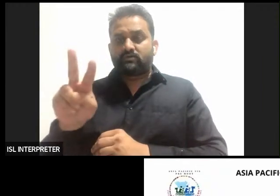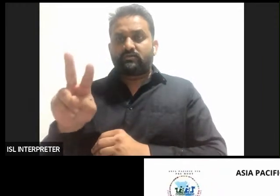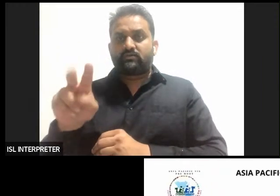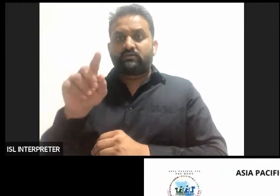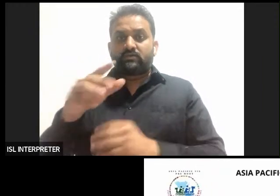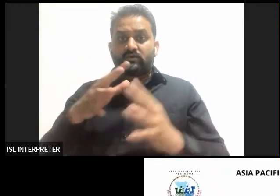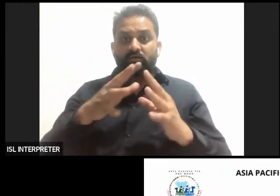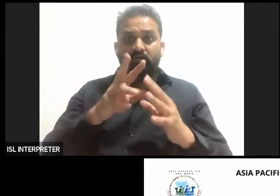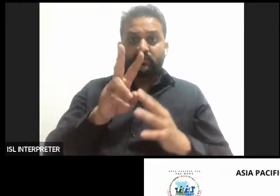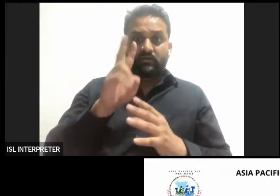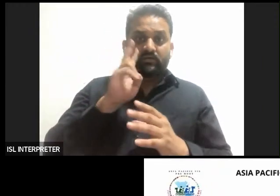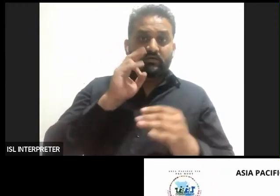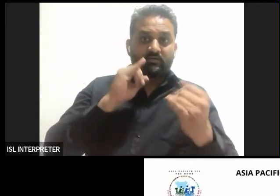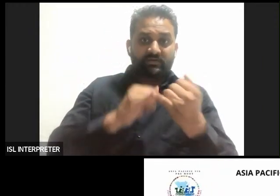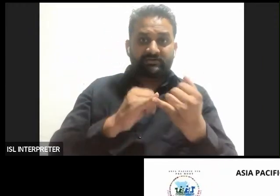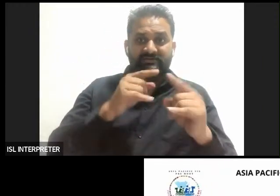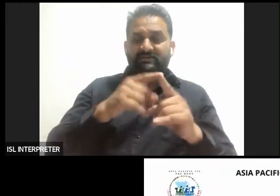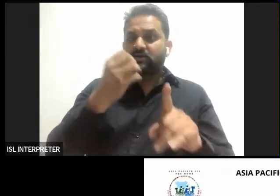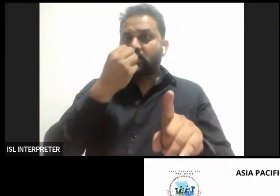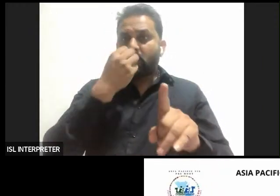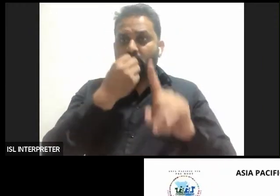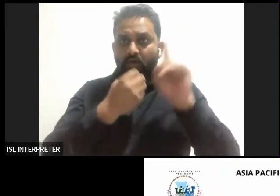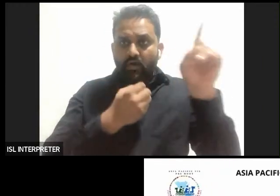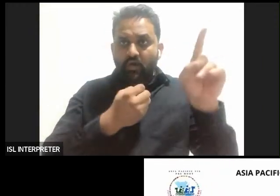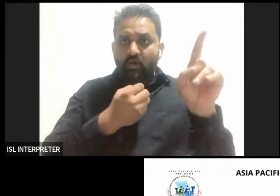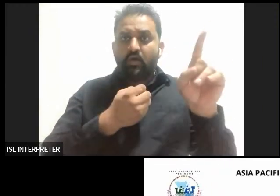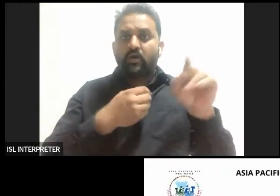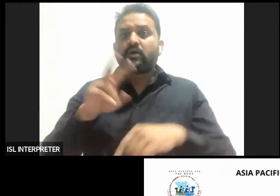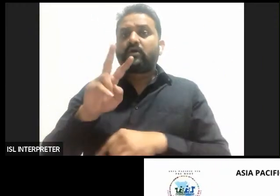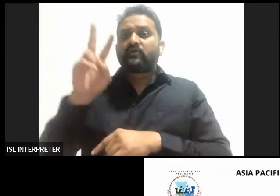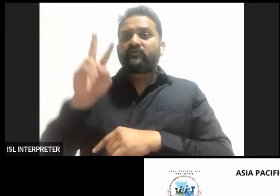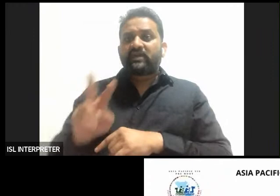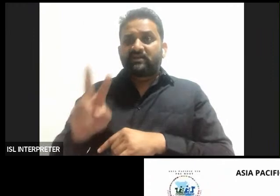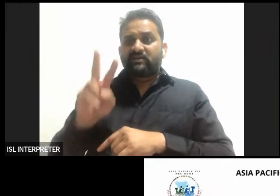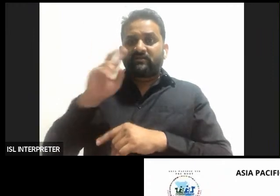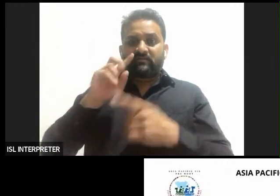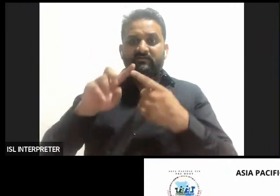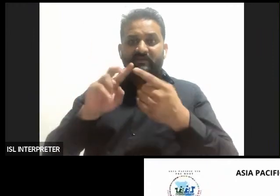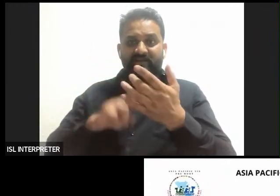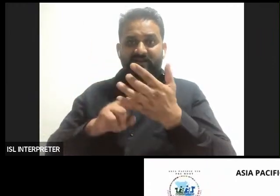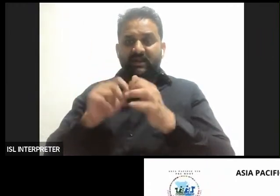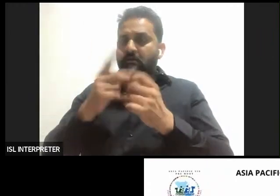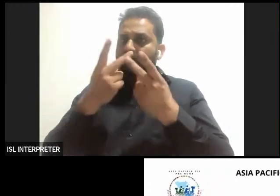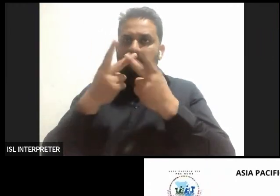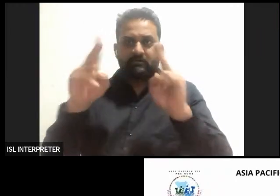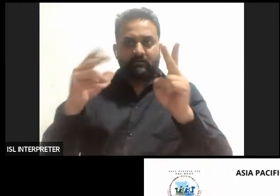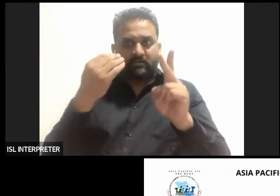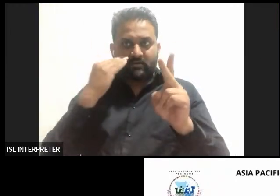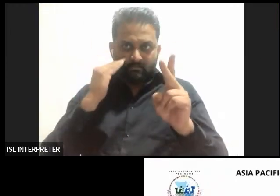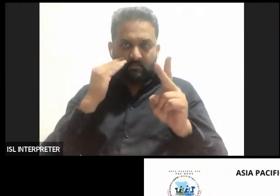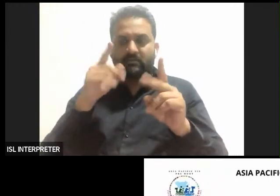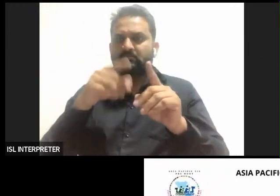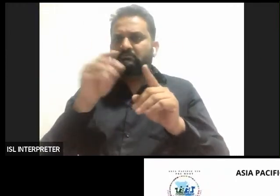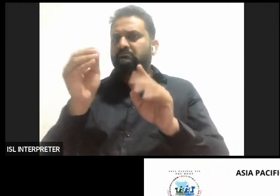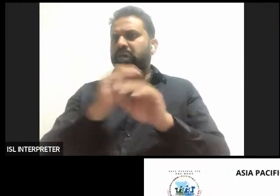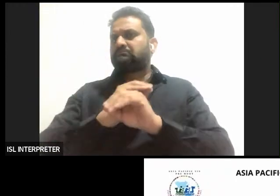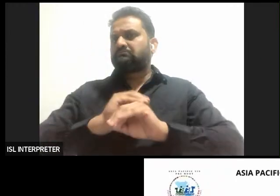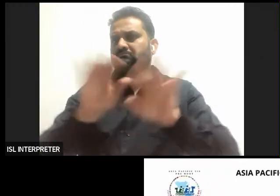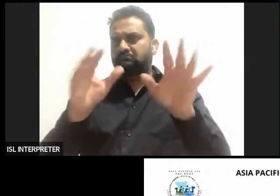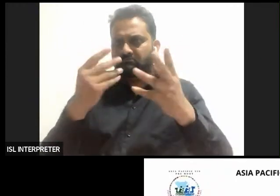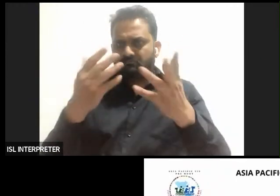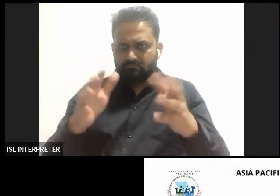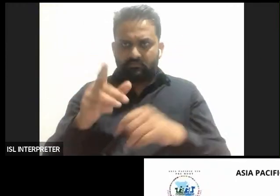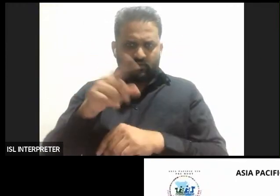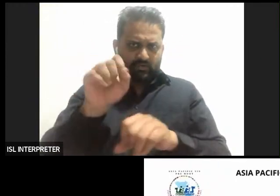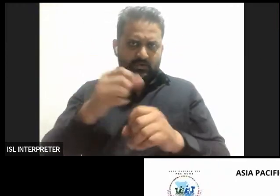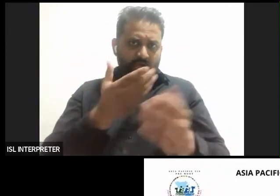moot in Hong Kong and the WIS moot in Vienna has a different date and it is given already. So you can also apply there.